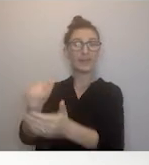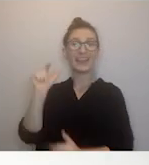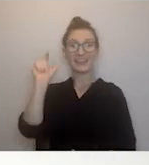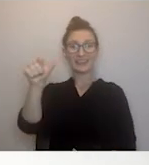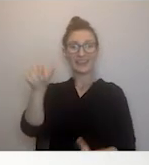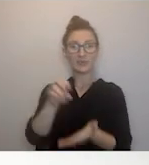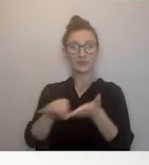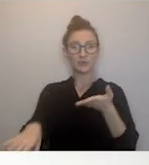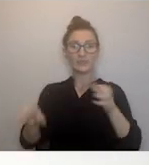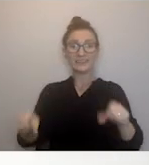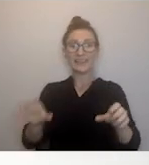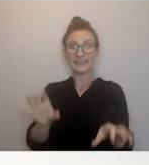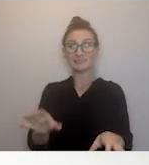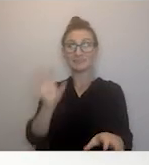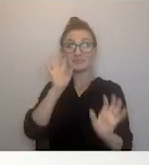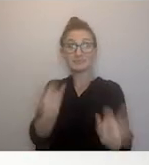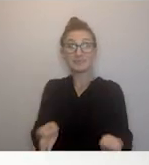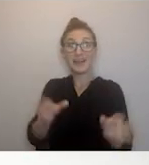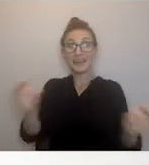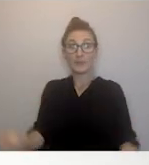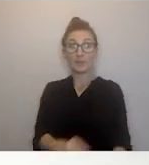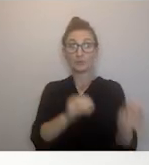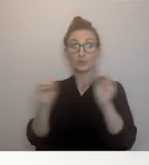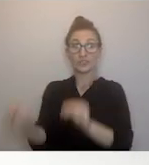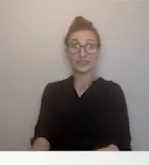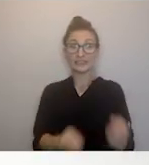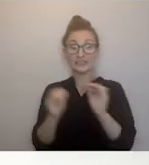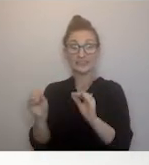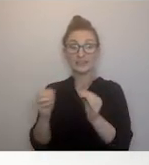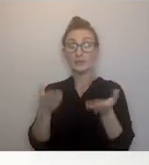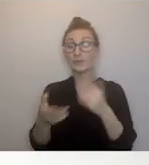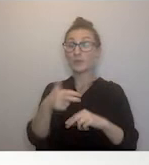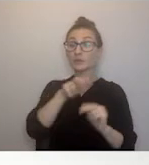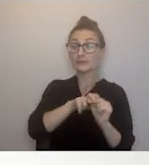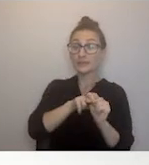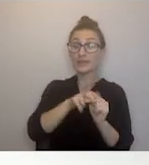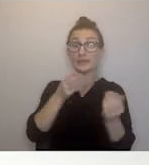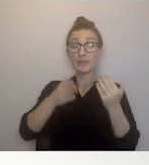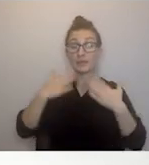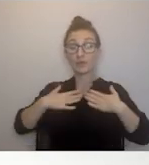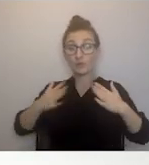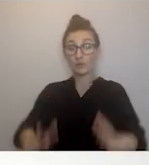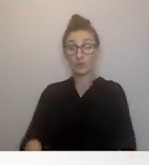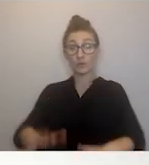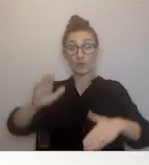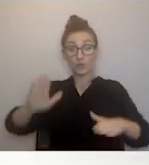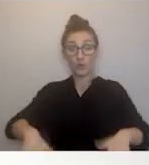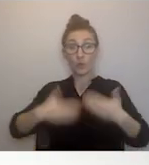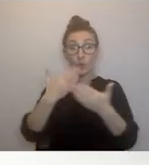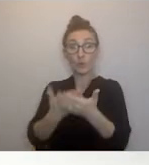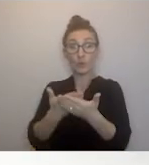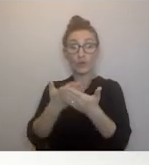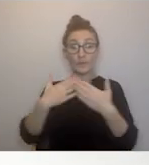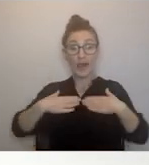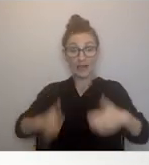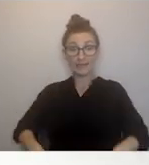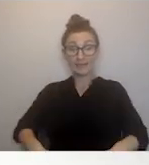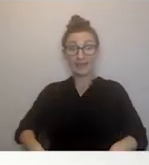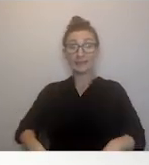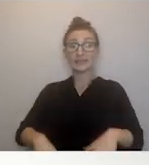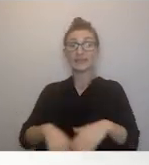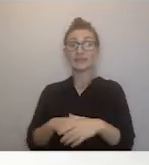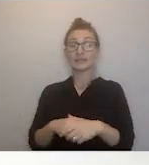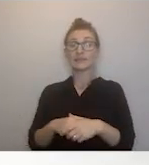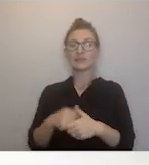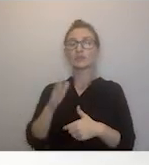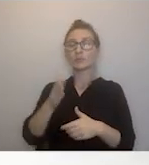is you can have your students choose those things, right? And how big or small are those motions? Are we going to stay seated? Are we going to use our whole body? All of these